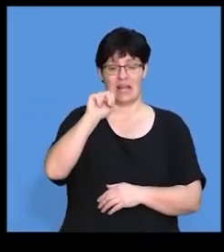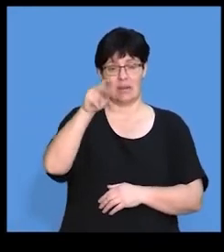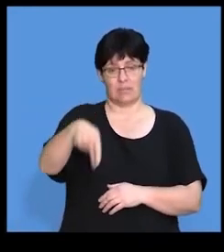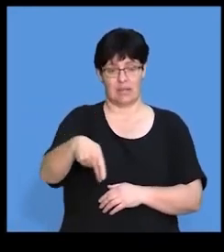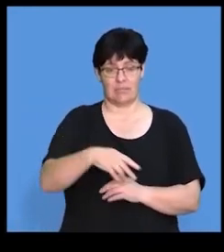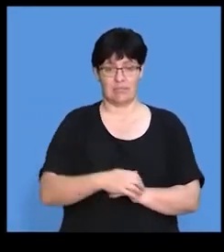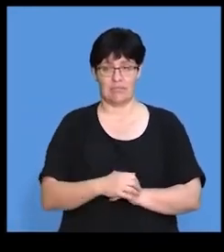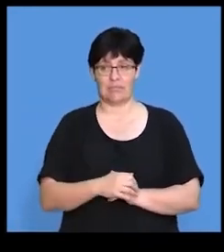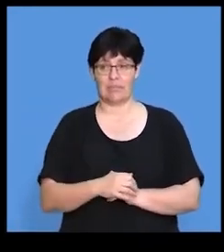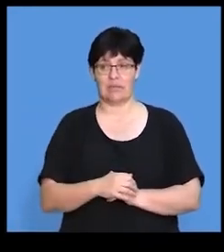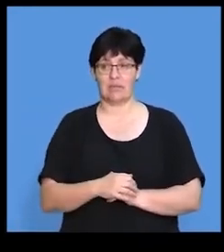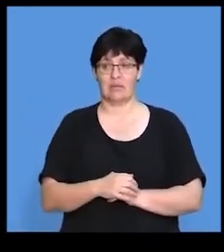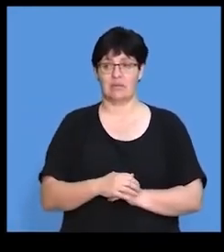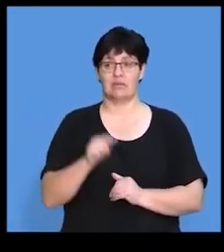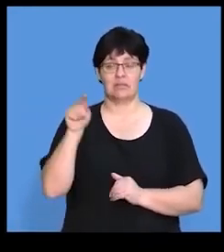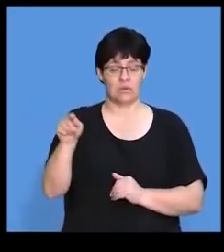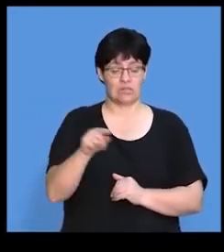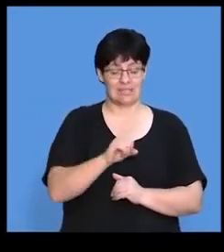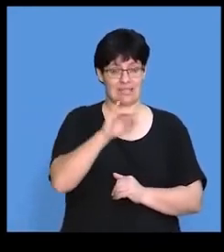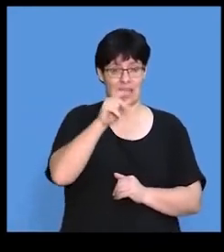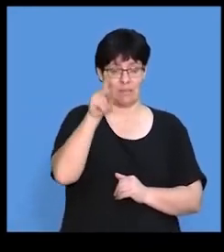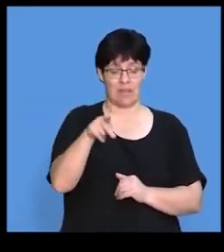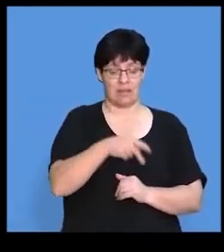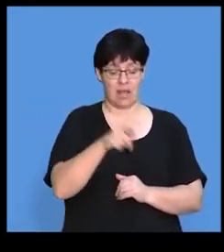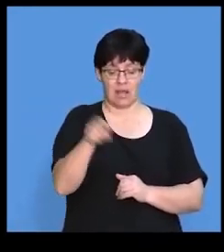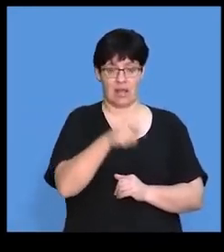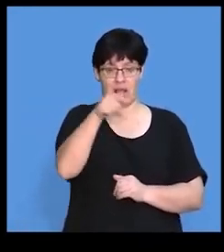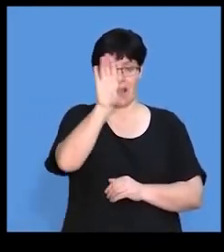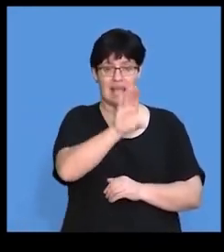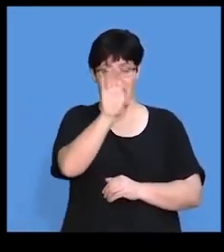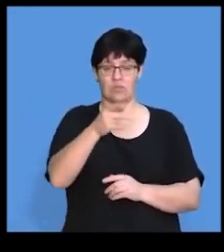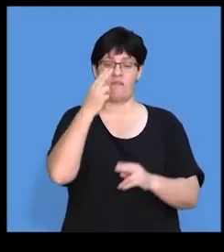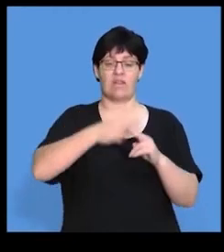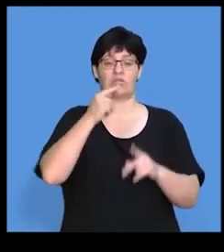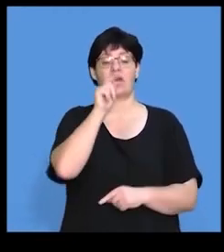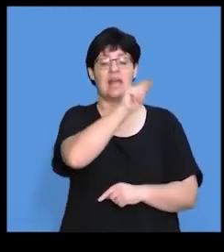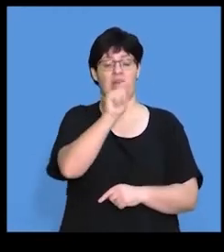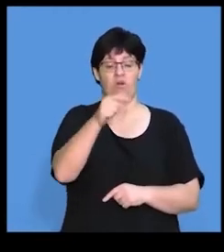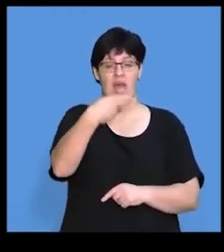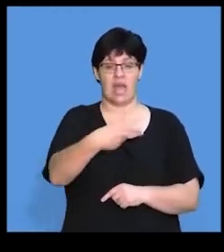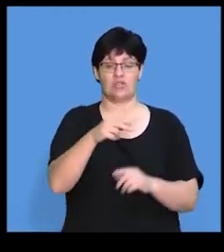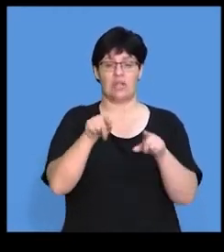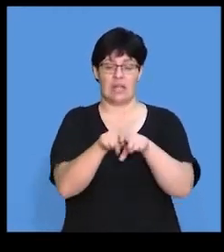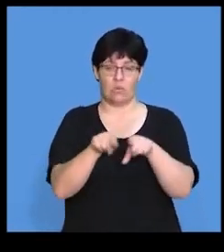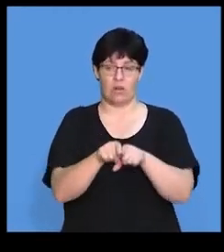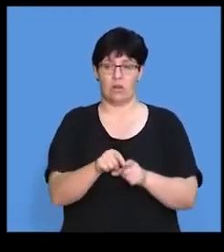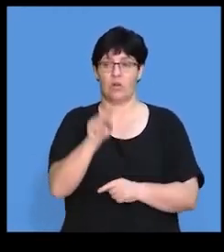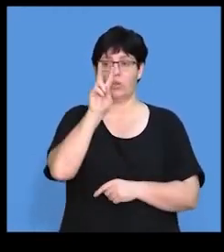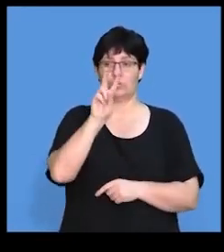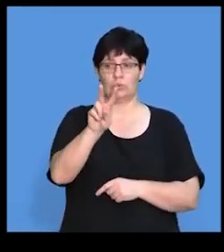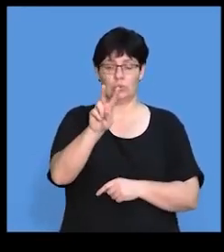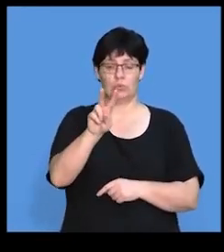sine p. And those sine p's then cancel, so finally we can say therefore h is equal